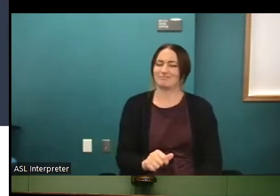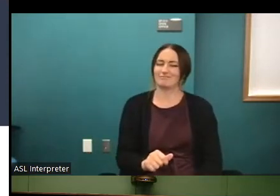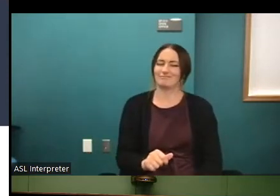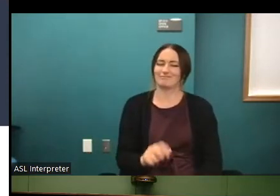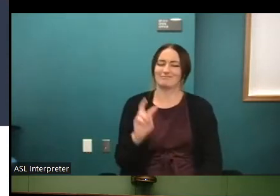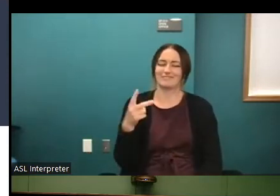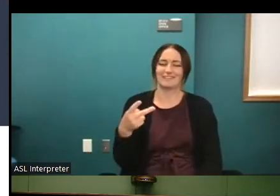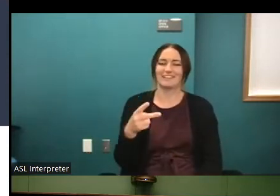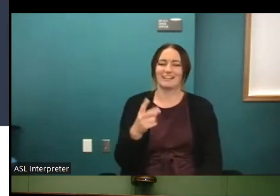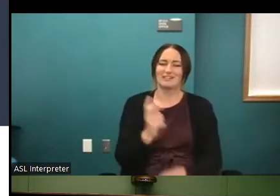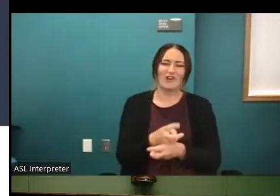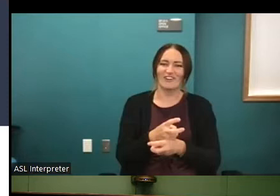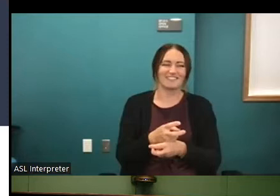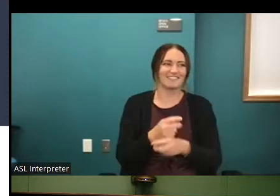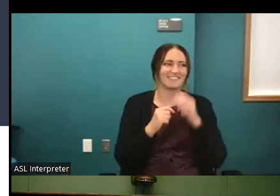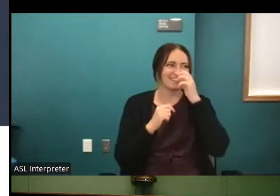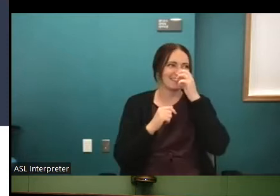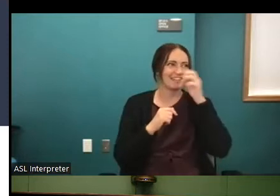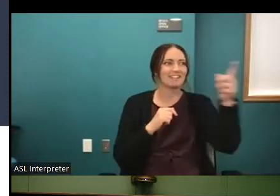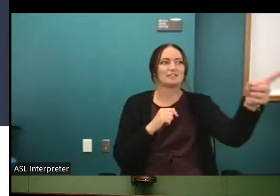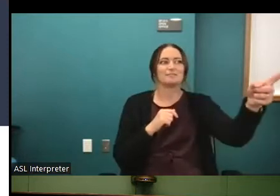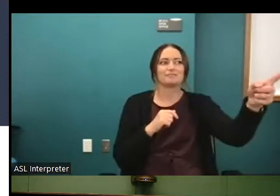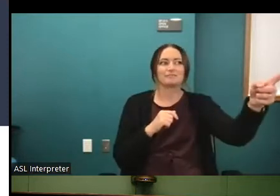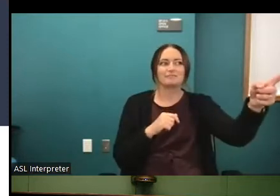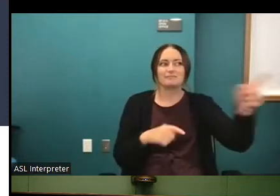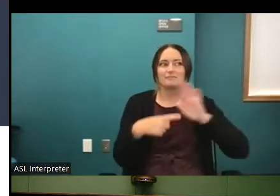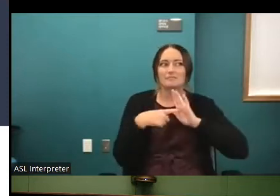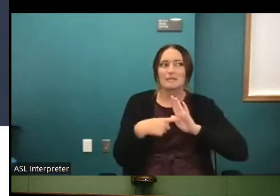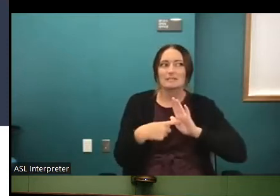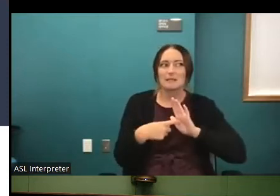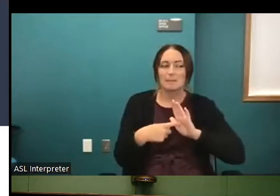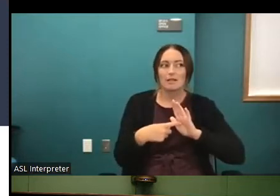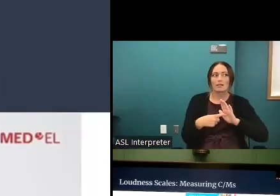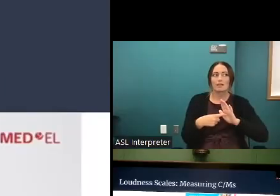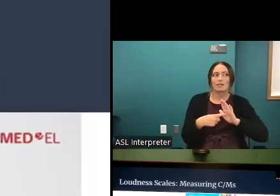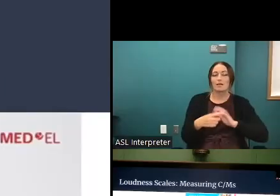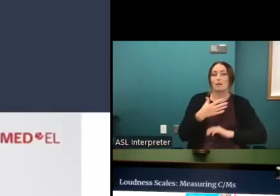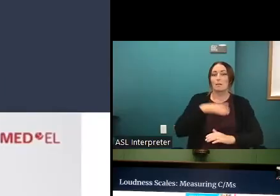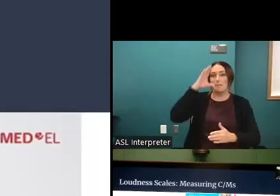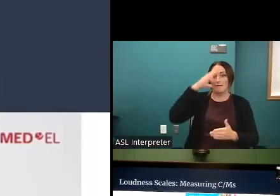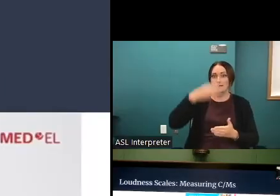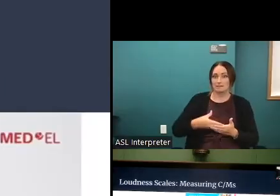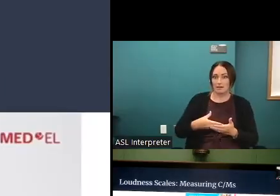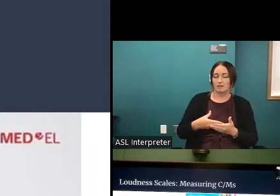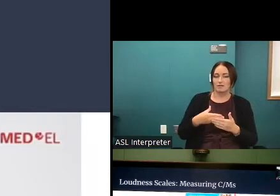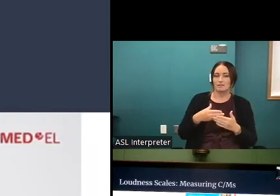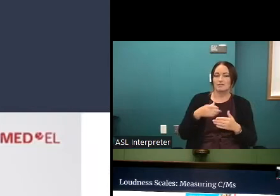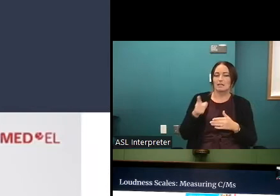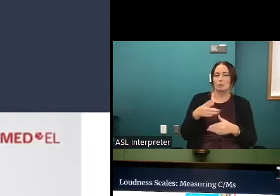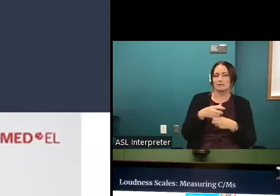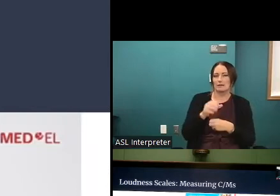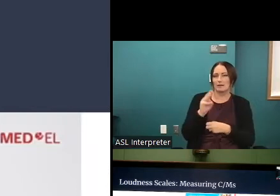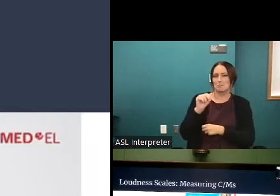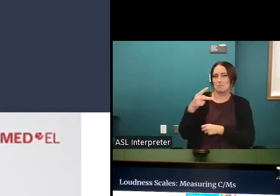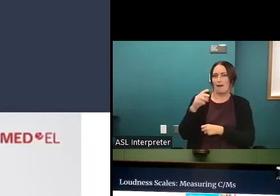hard. It's really hard. Okay, so just as an example, and I know what you're doing this situation. My son was getting mapped and he was just sitting